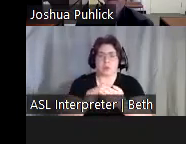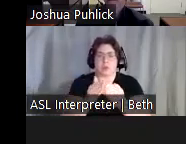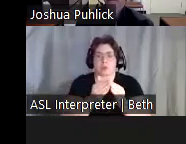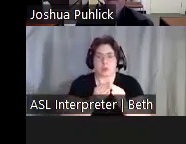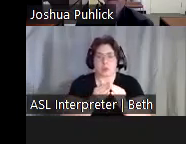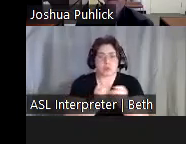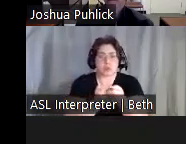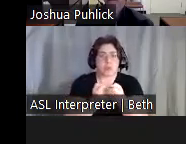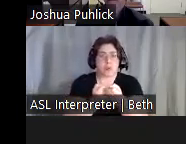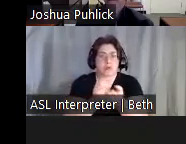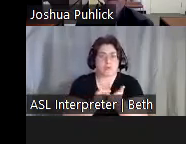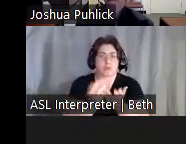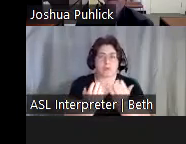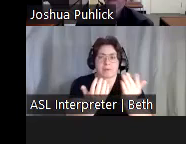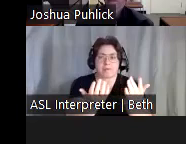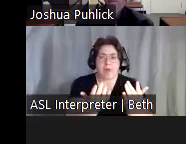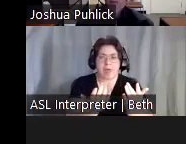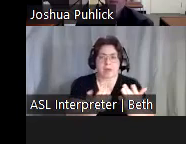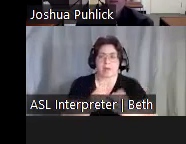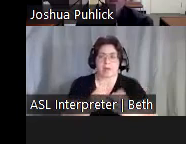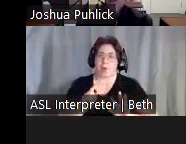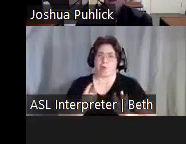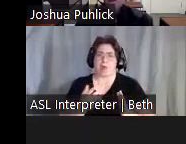prescribed fire on the property?